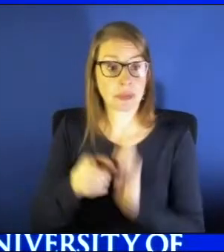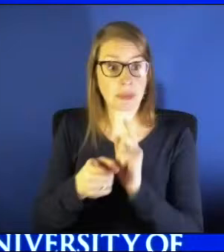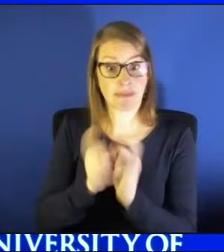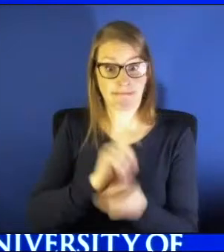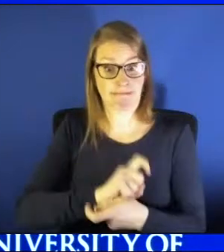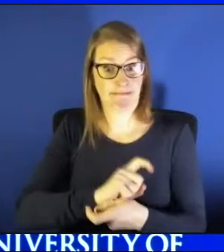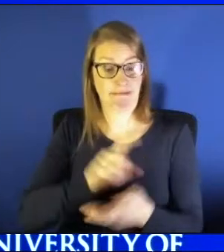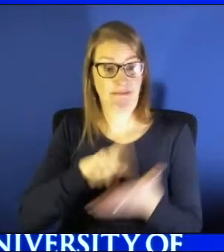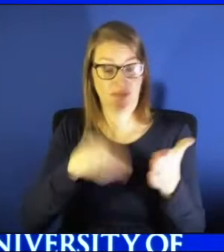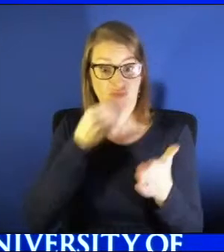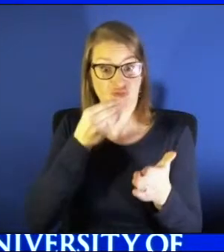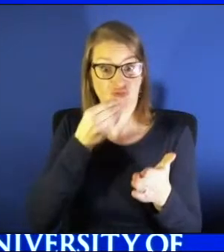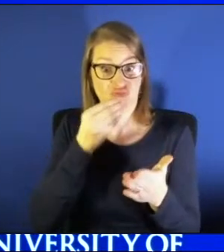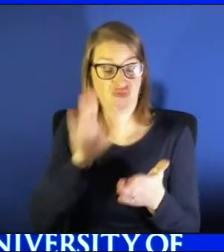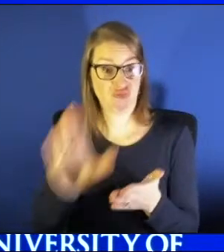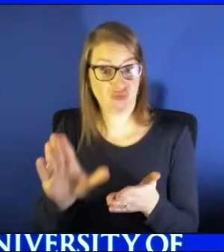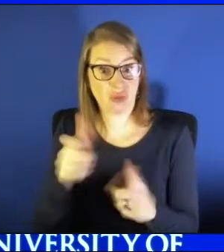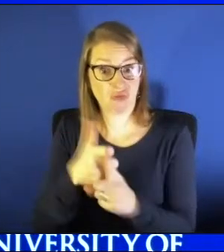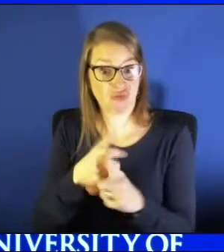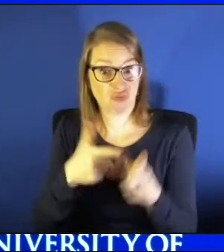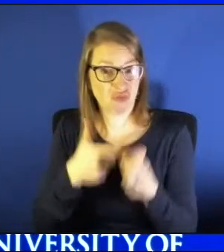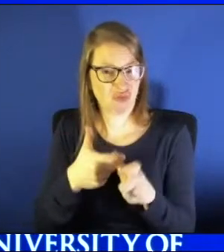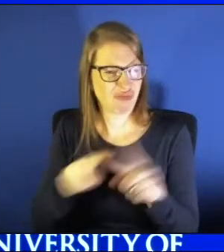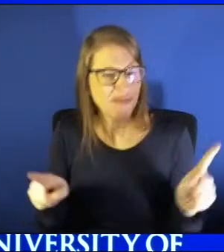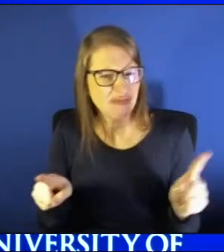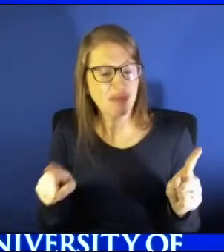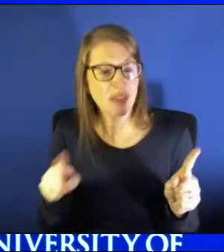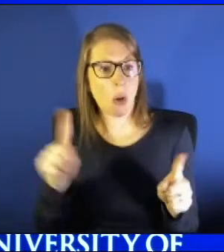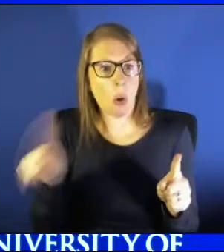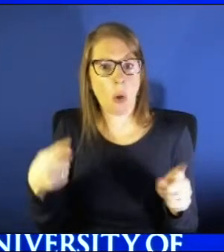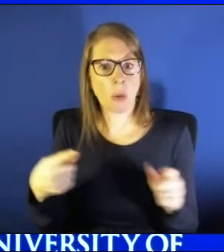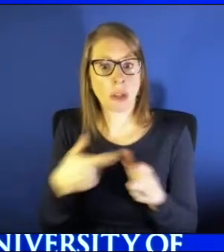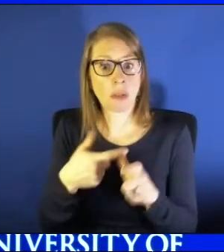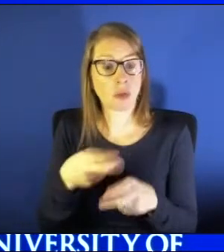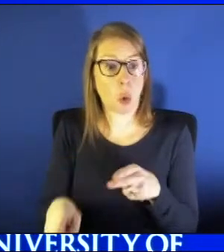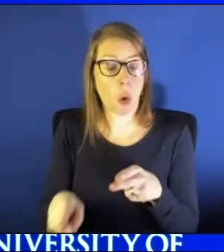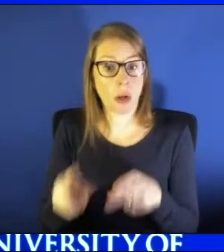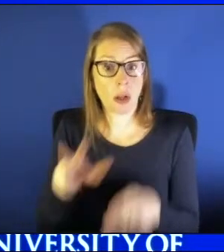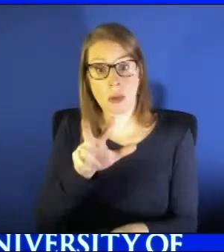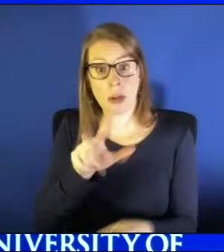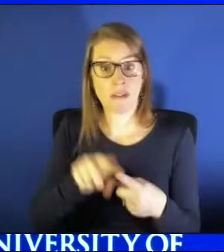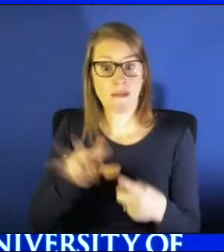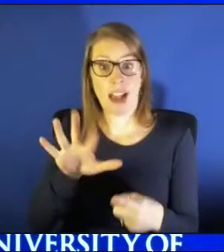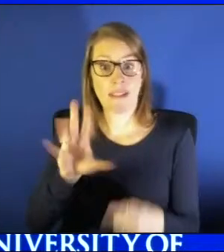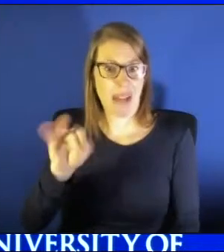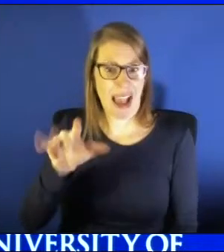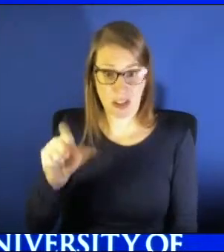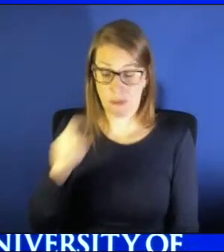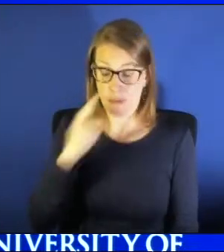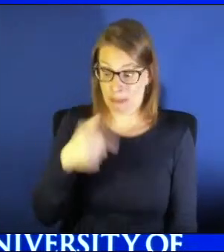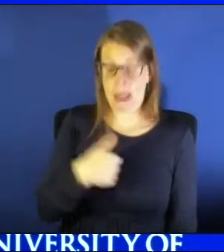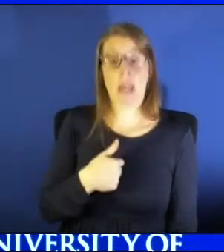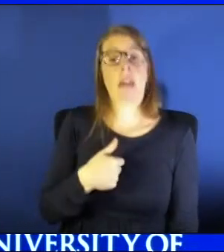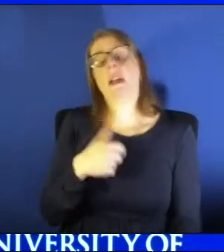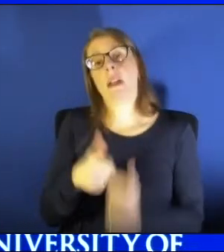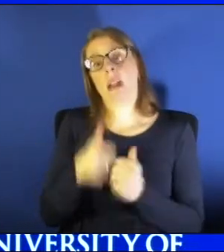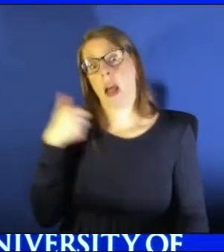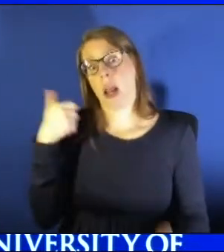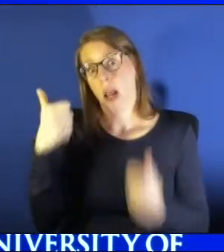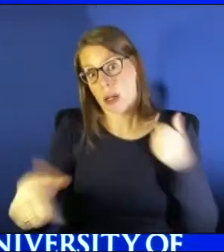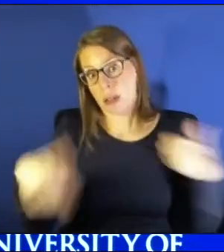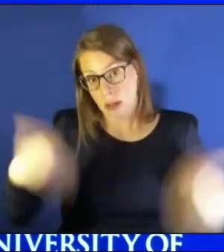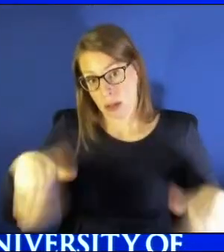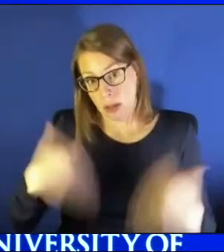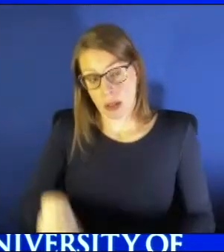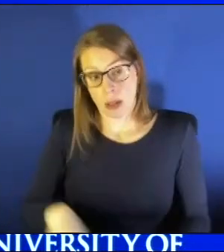your secrets? You said you run, but you said you only run a short distance, 3 or 5 miles. To me, that's a very long distance. Not too long, not like training